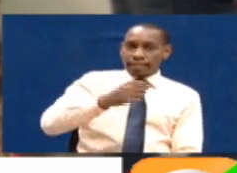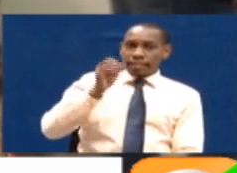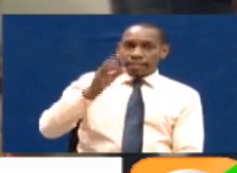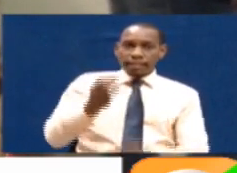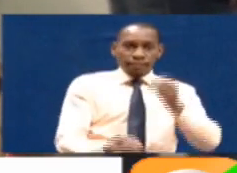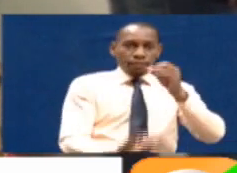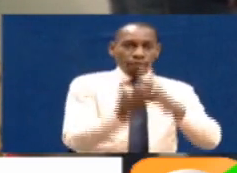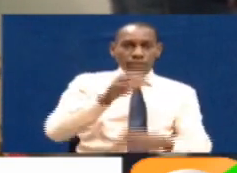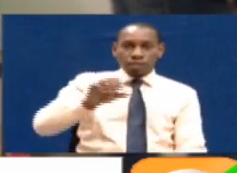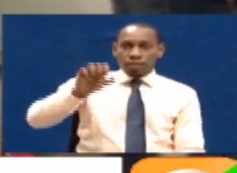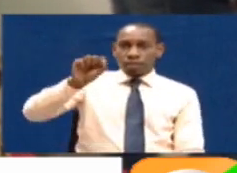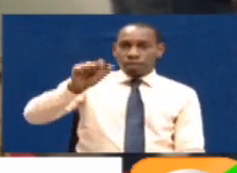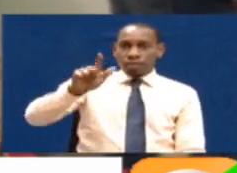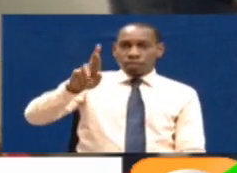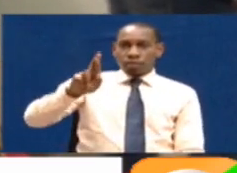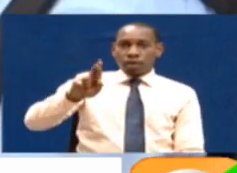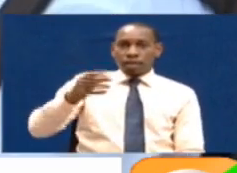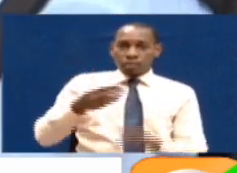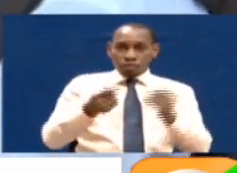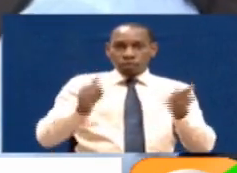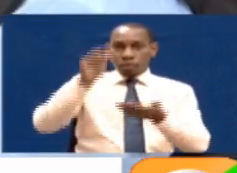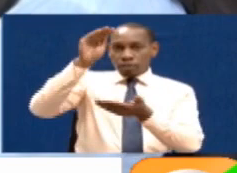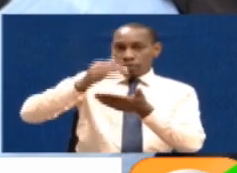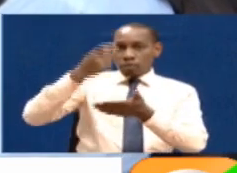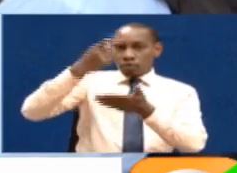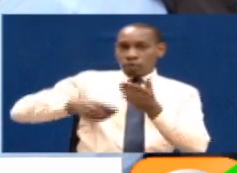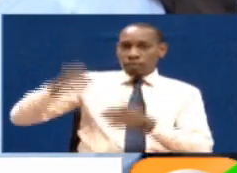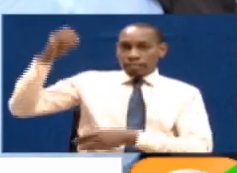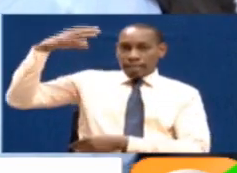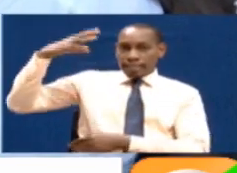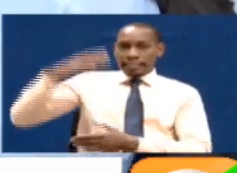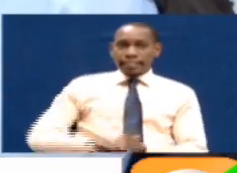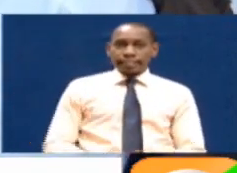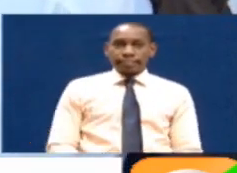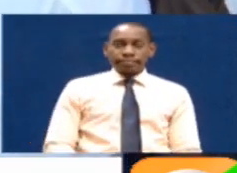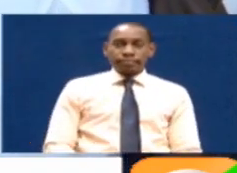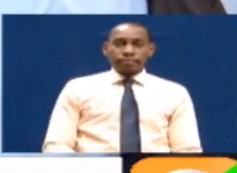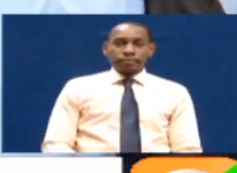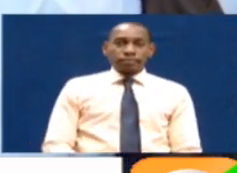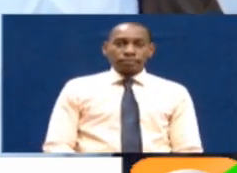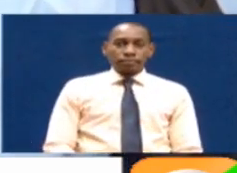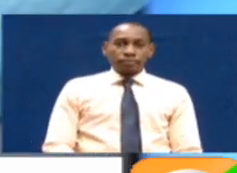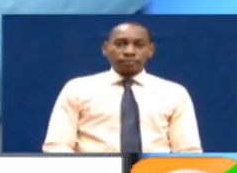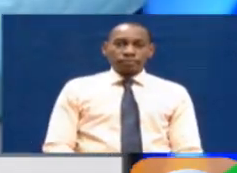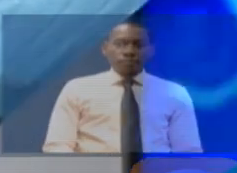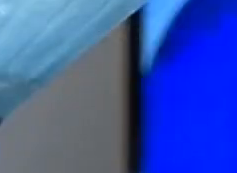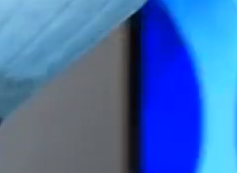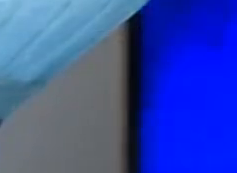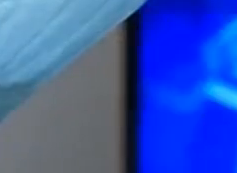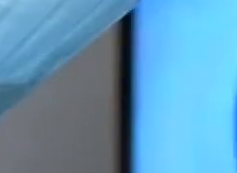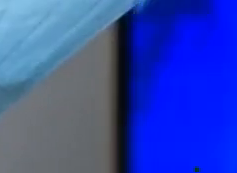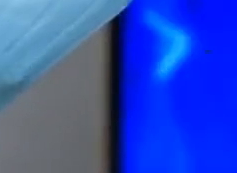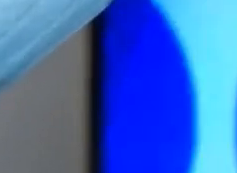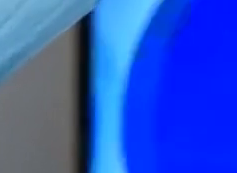up a solar solution, then you cut down on your bills. Denis Otieno, Runinga ya Citizen.